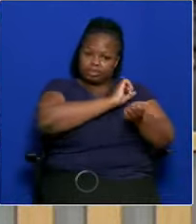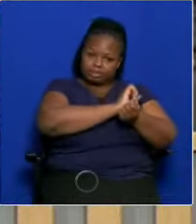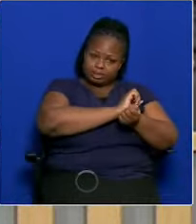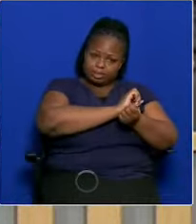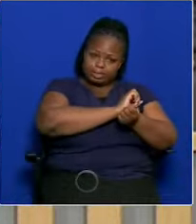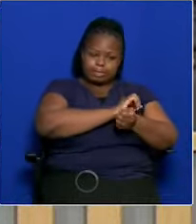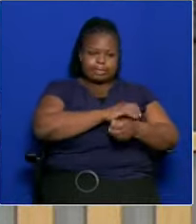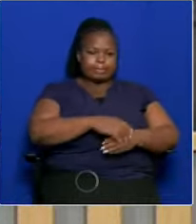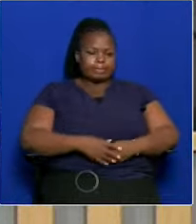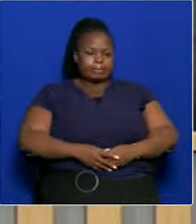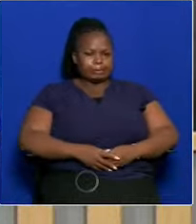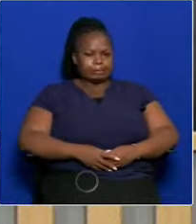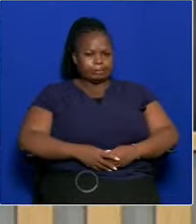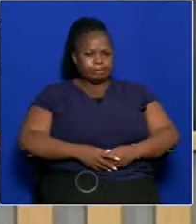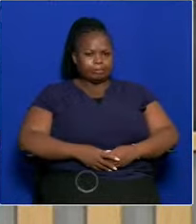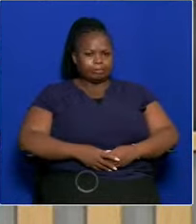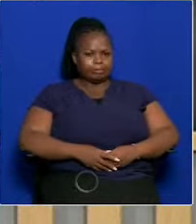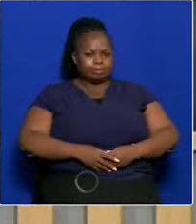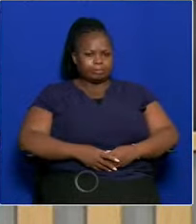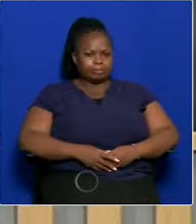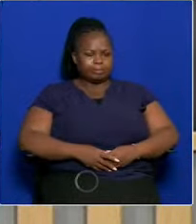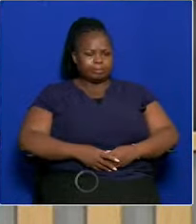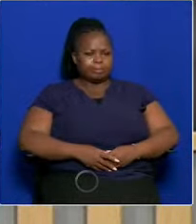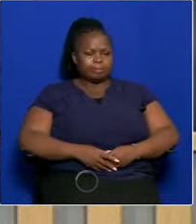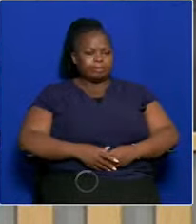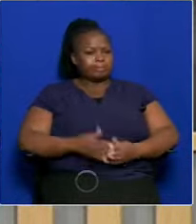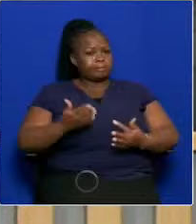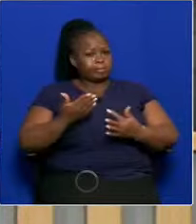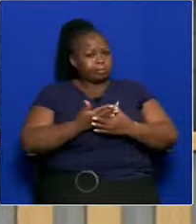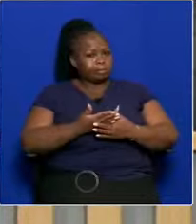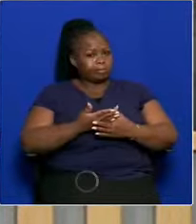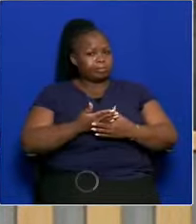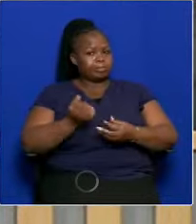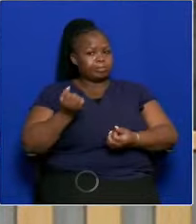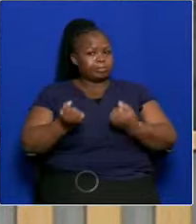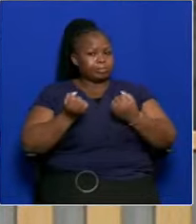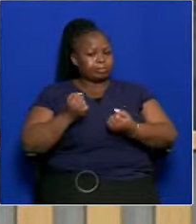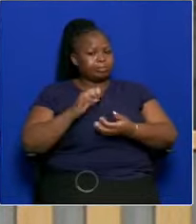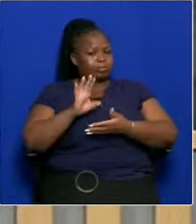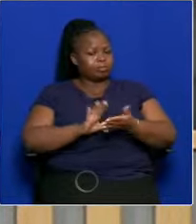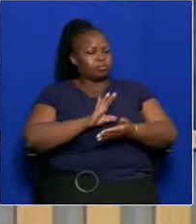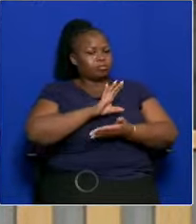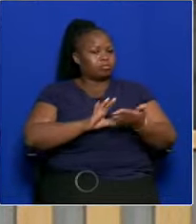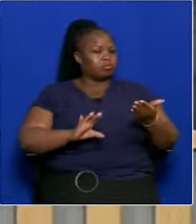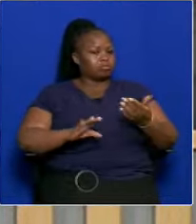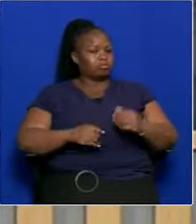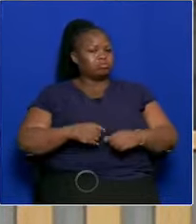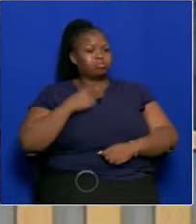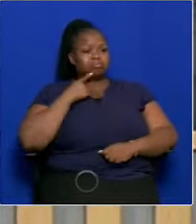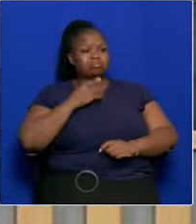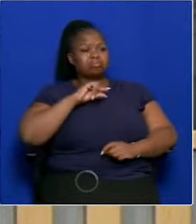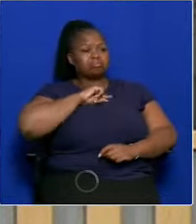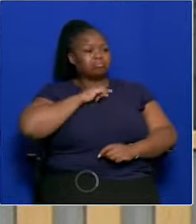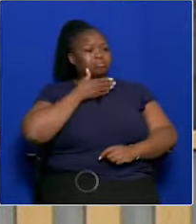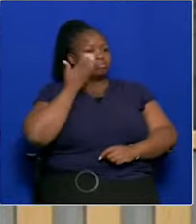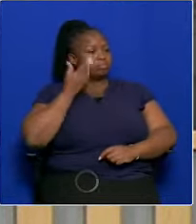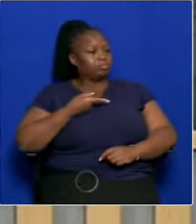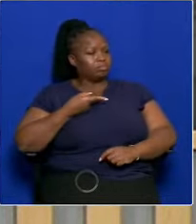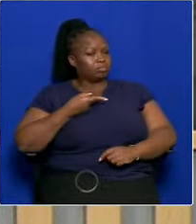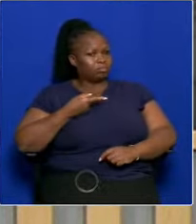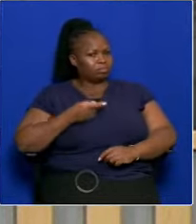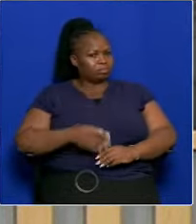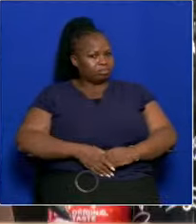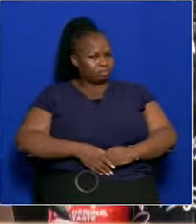and cases were withdrawn by court or found not guilty, do we hold that against